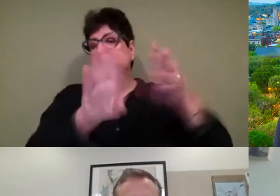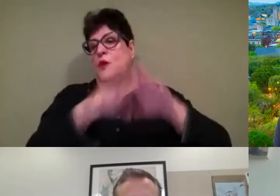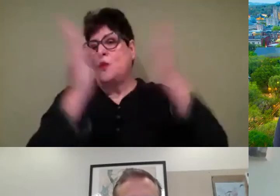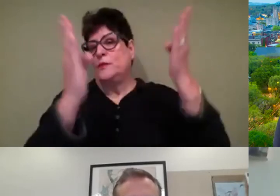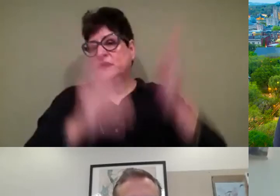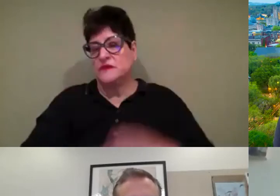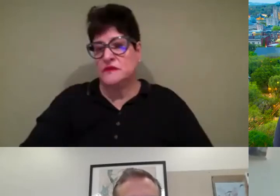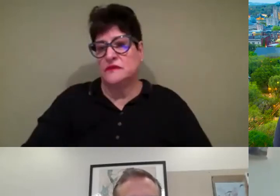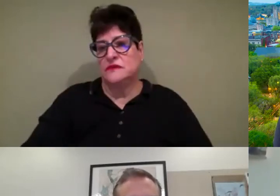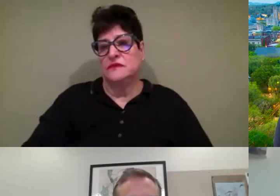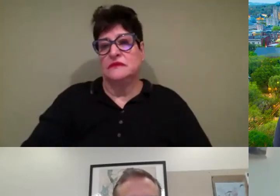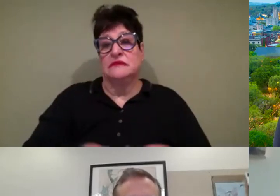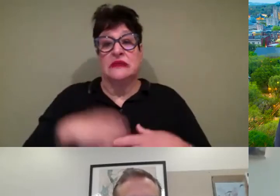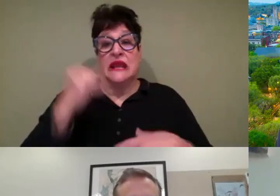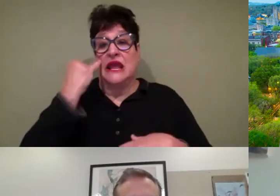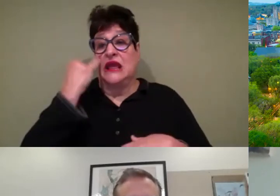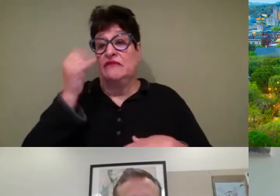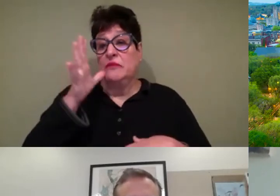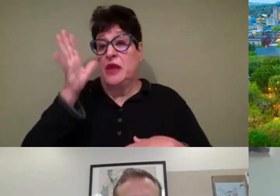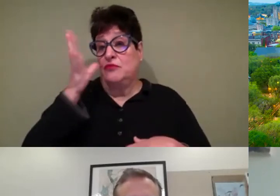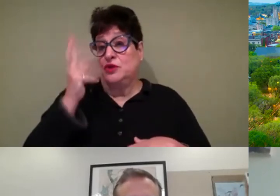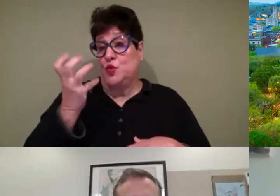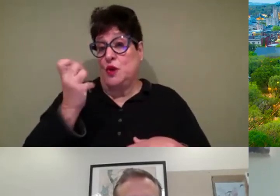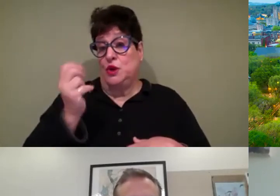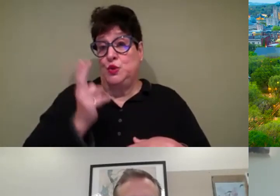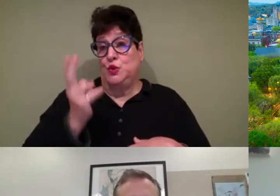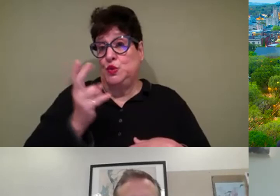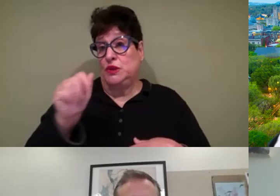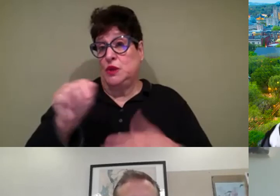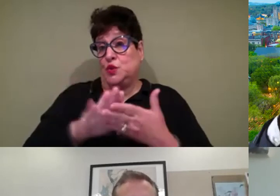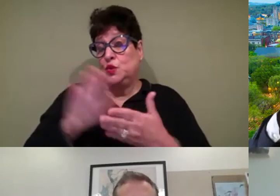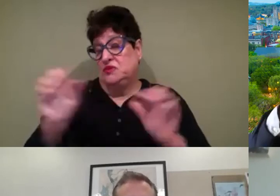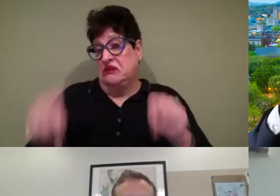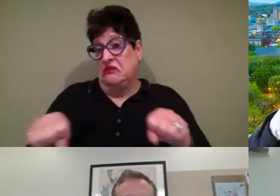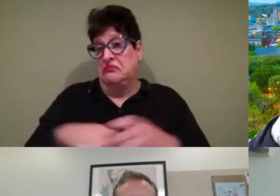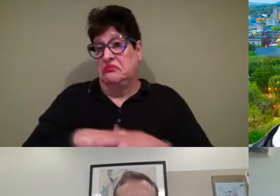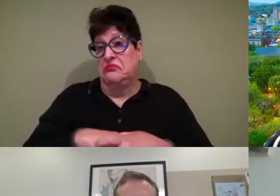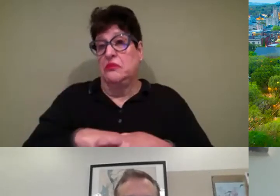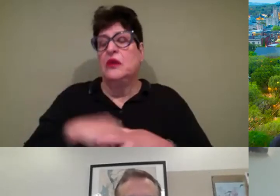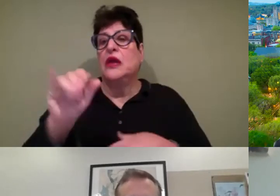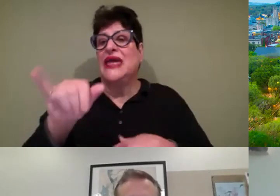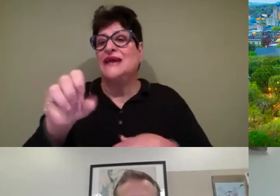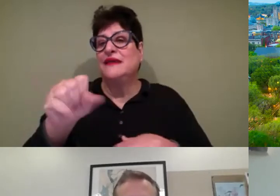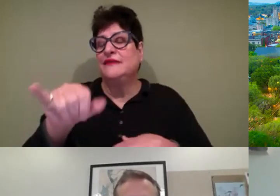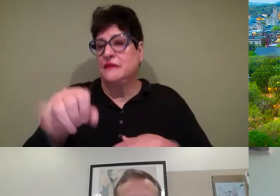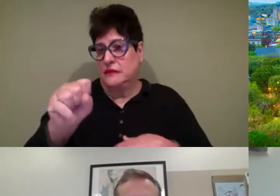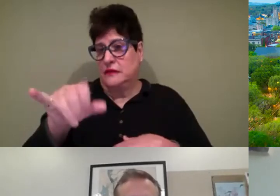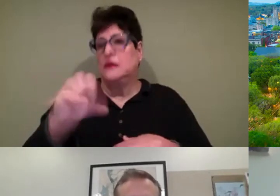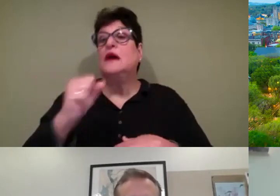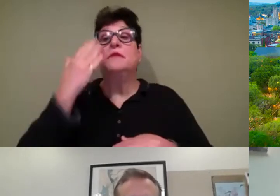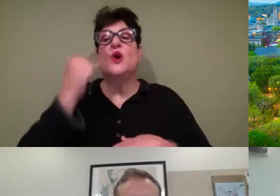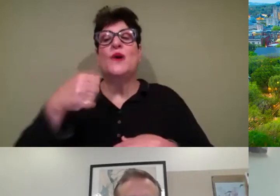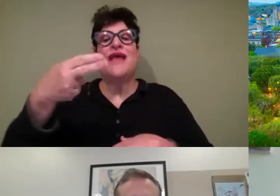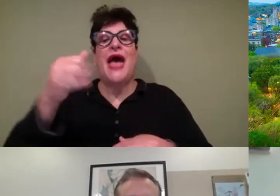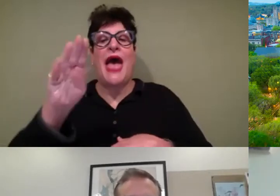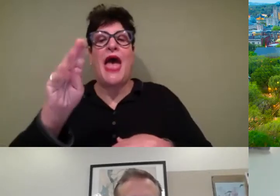in case parents want to keep using those. Correct. And that's important because in the hybrid model, there's still